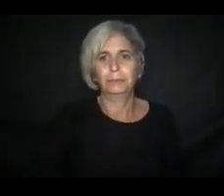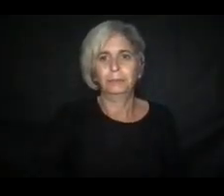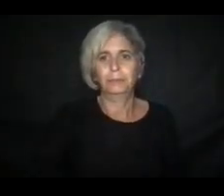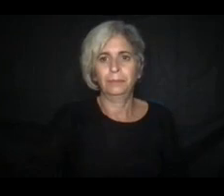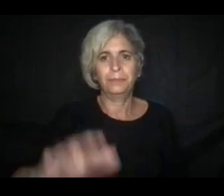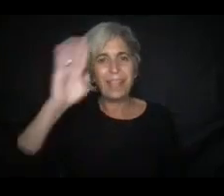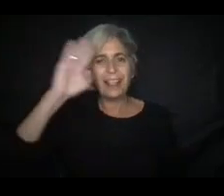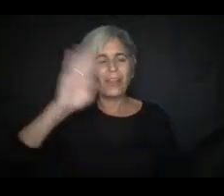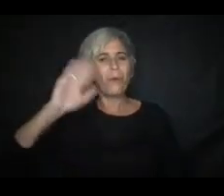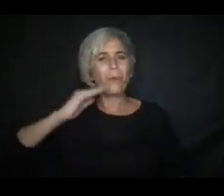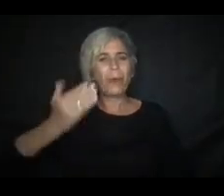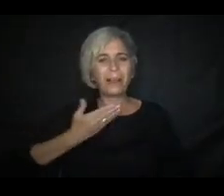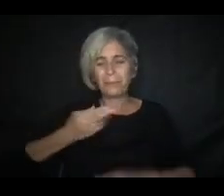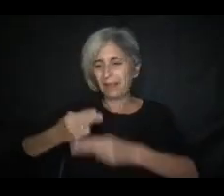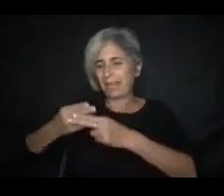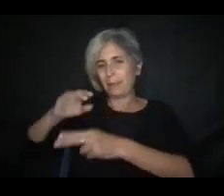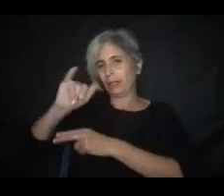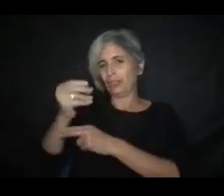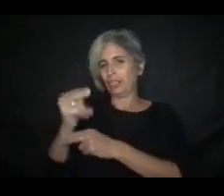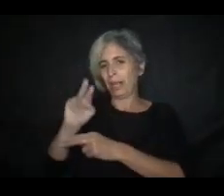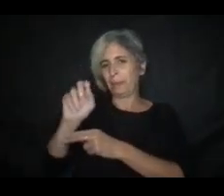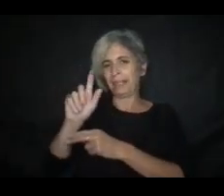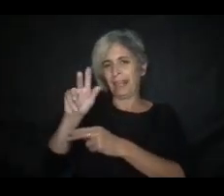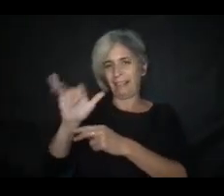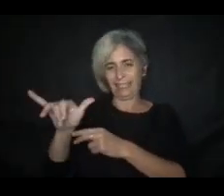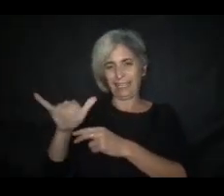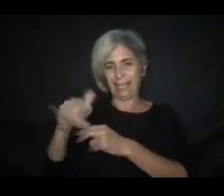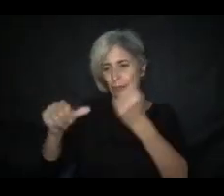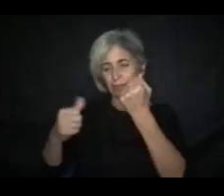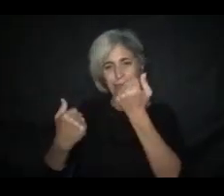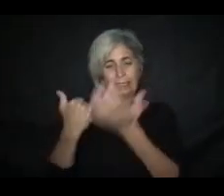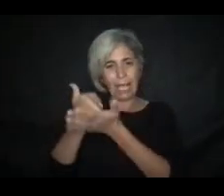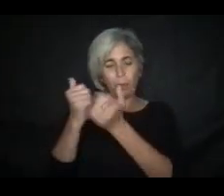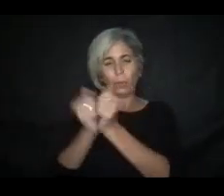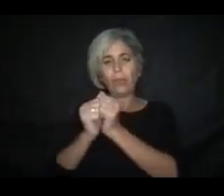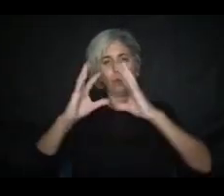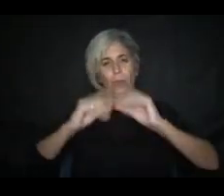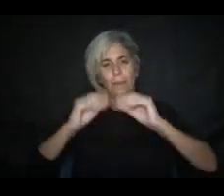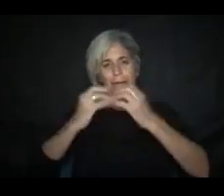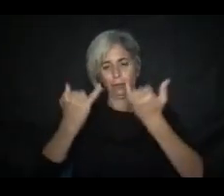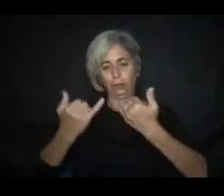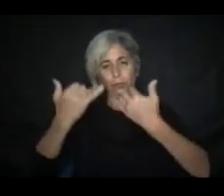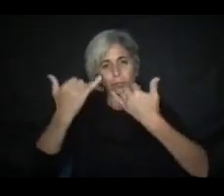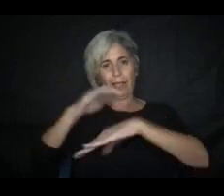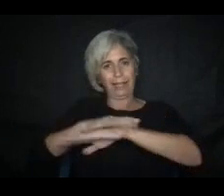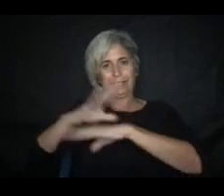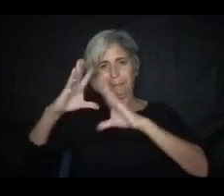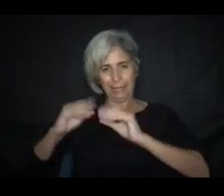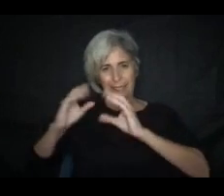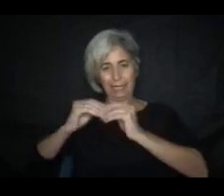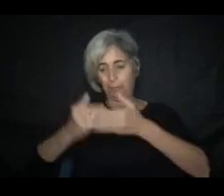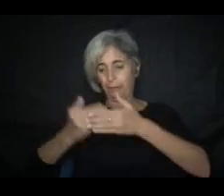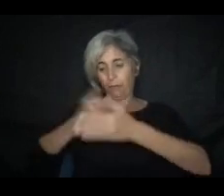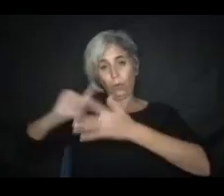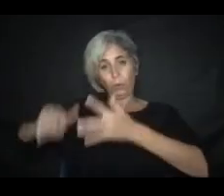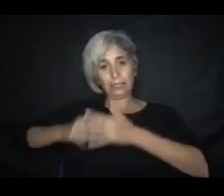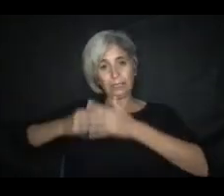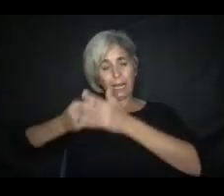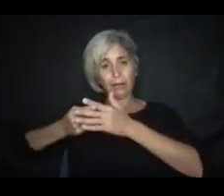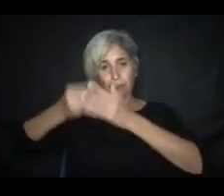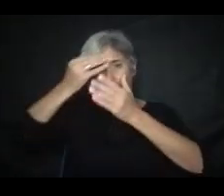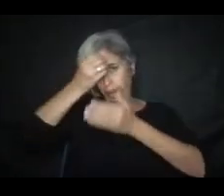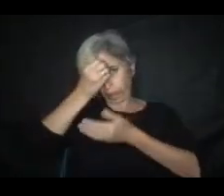Hello and welcome. My name is John McNally and I will assist with the GoToWebinar portion of today's meeting. Before we start, I'd like to review a